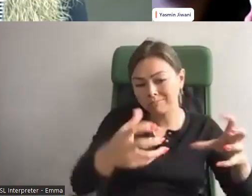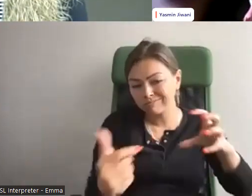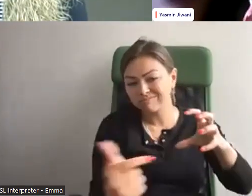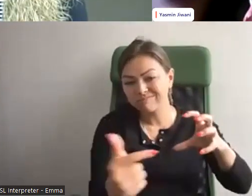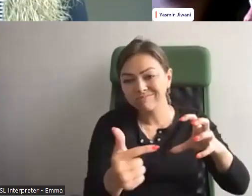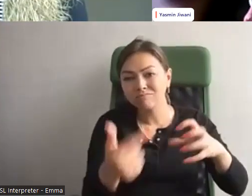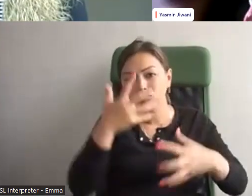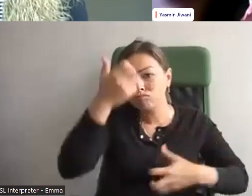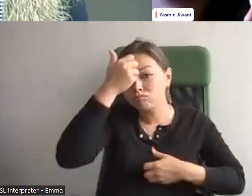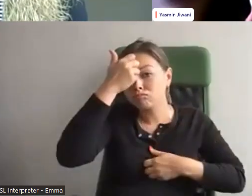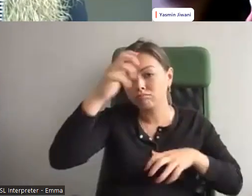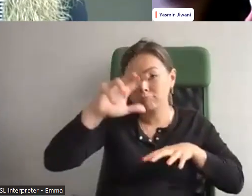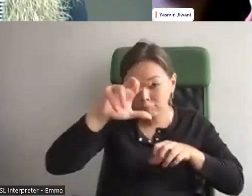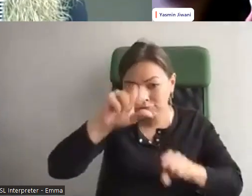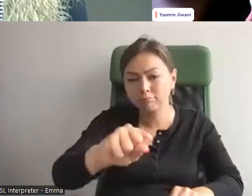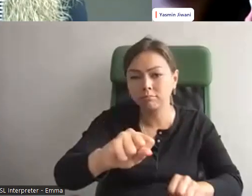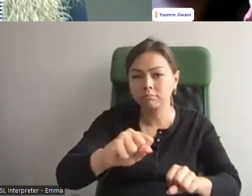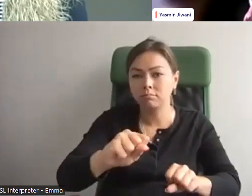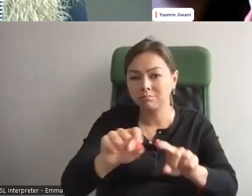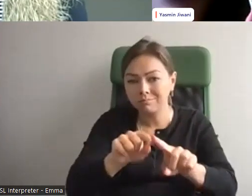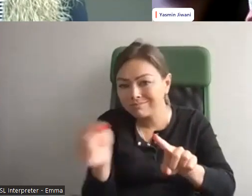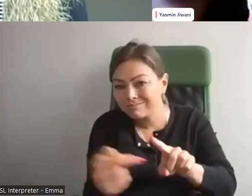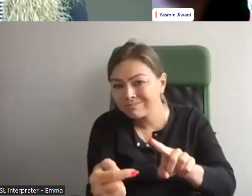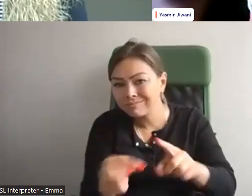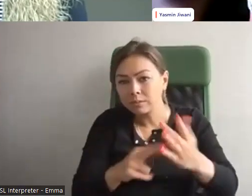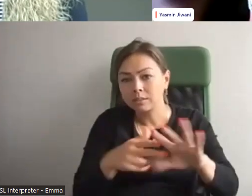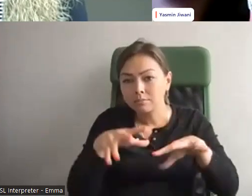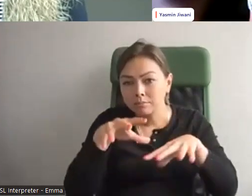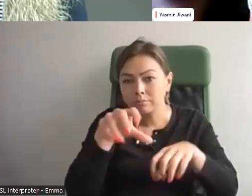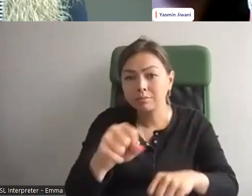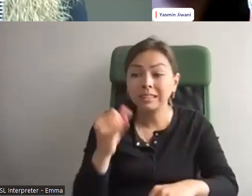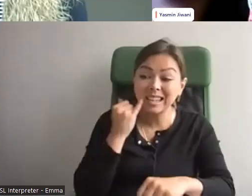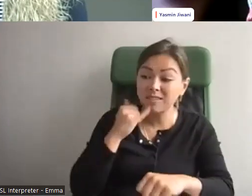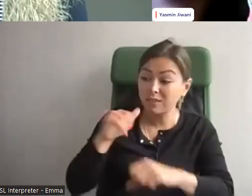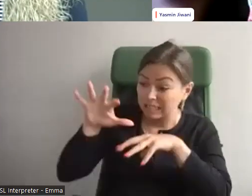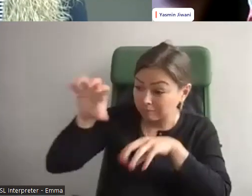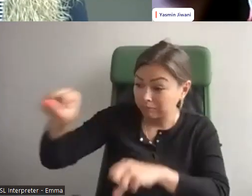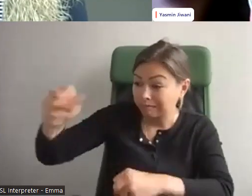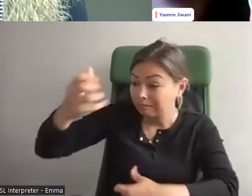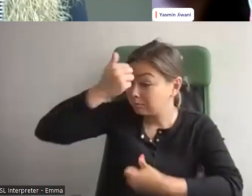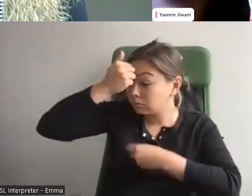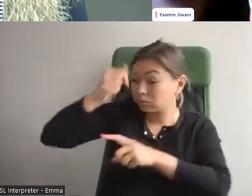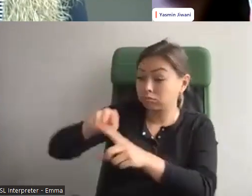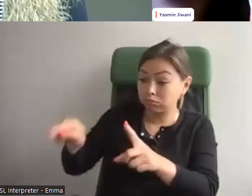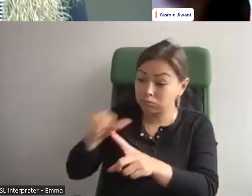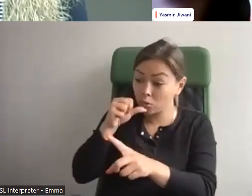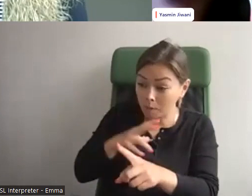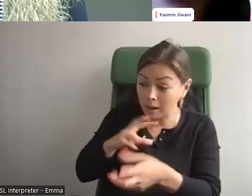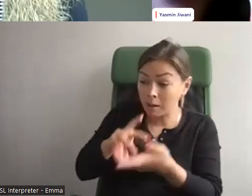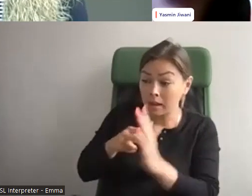prevails, which is if we can use these women, we can salvage them, right? How can we use them